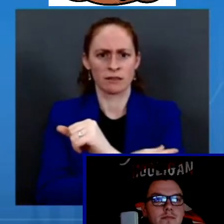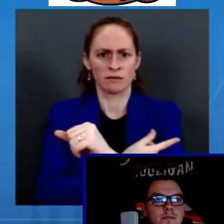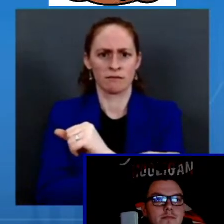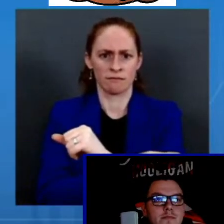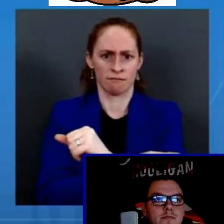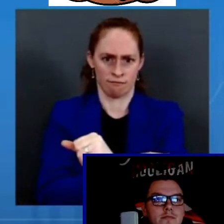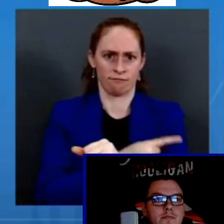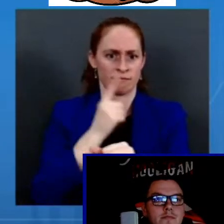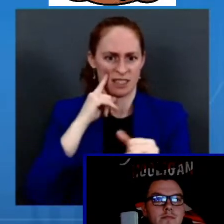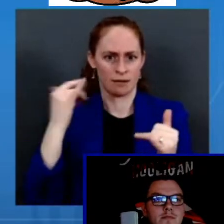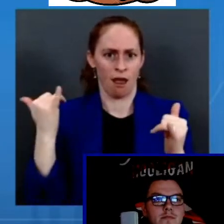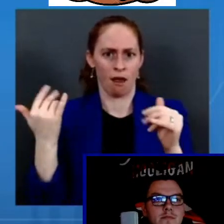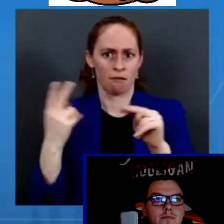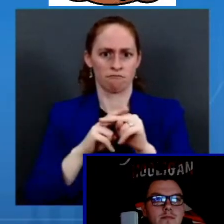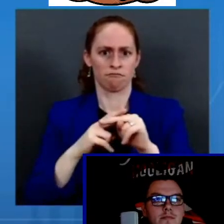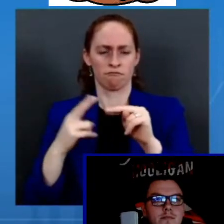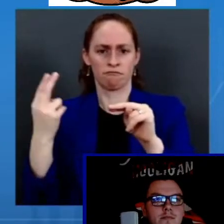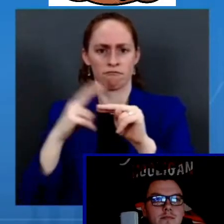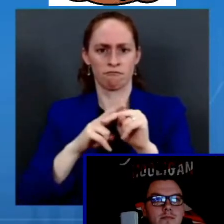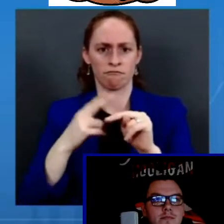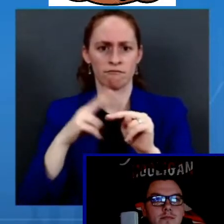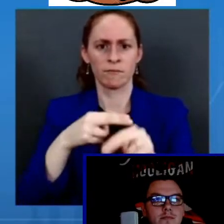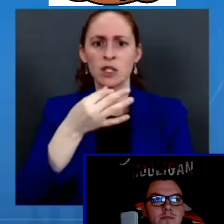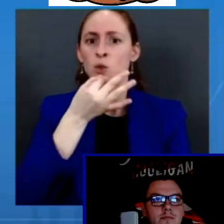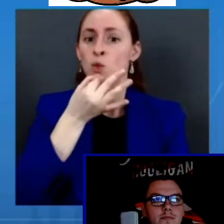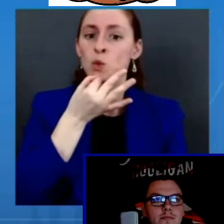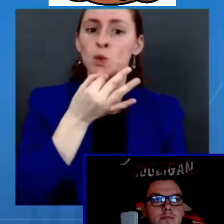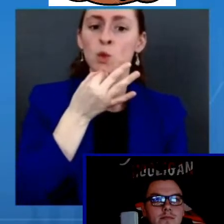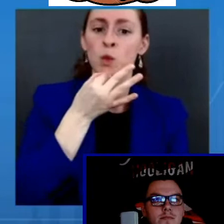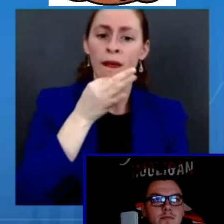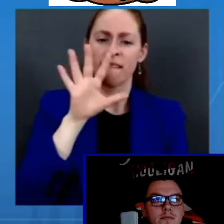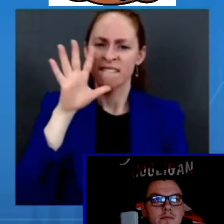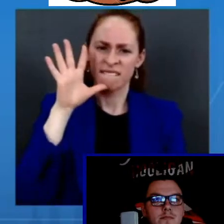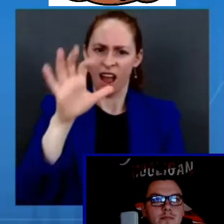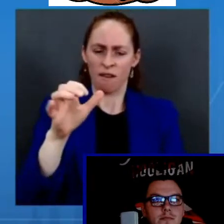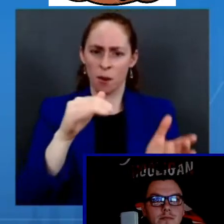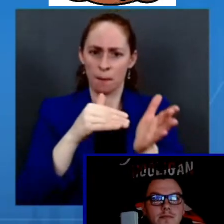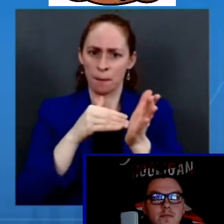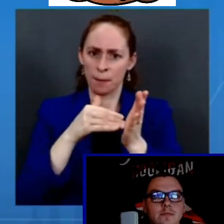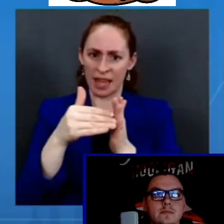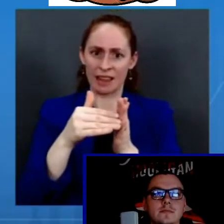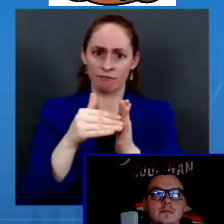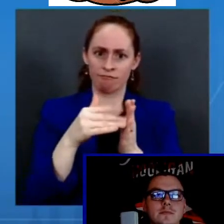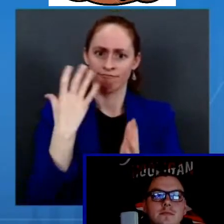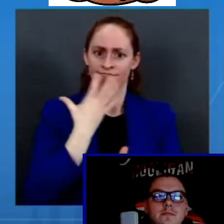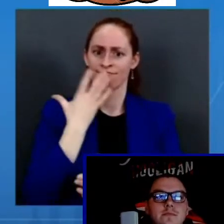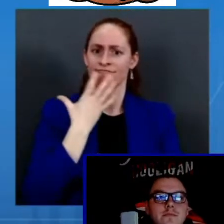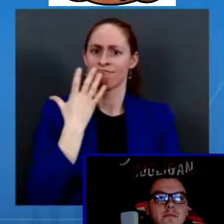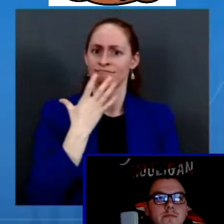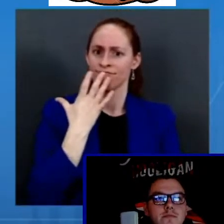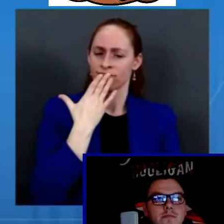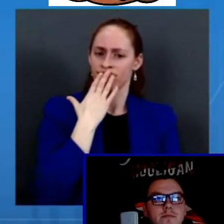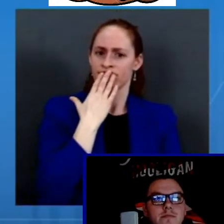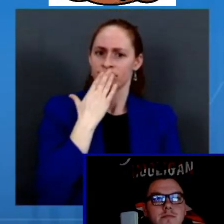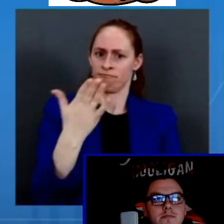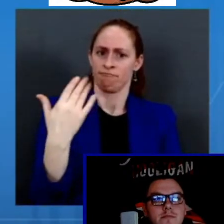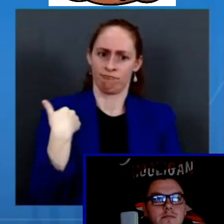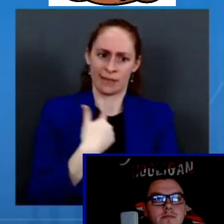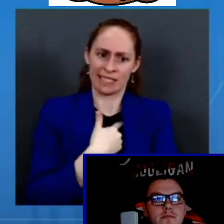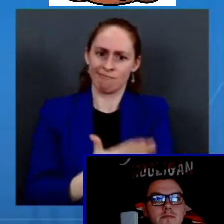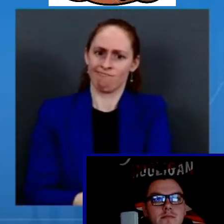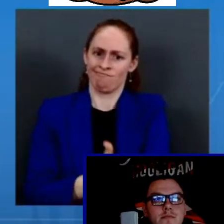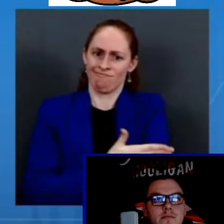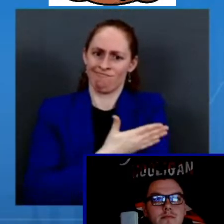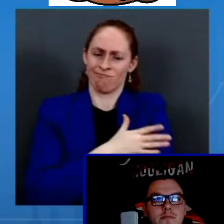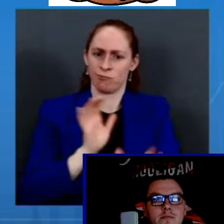That reflects the total tremendous progress that we've made And what we know most importantly is getting more